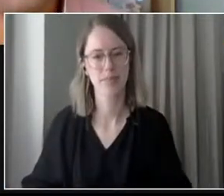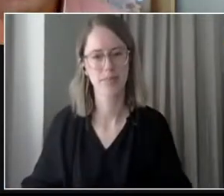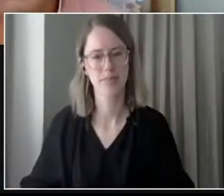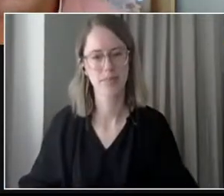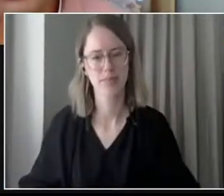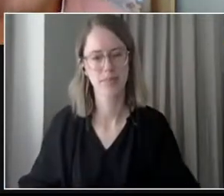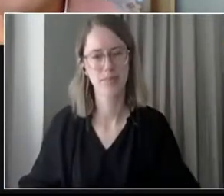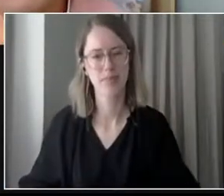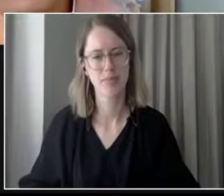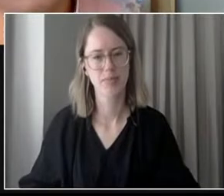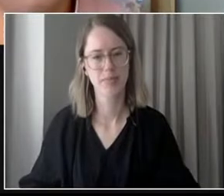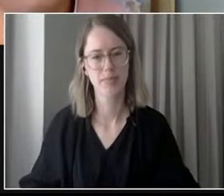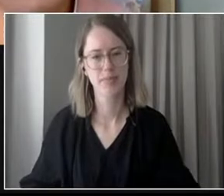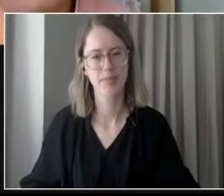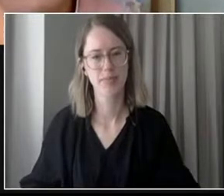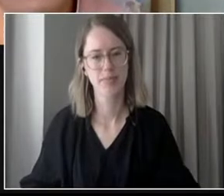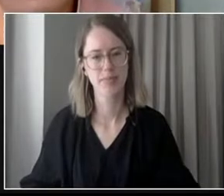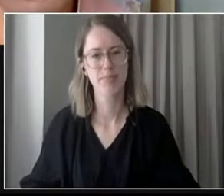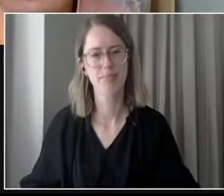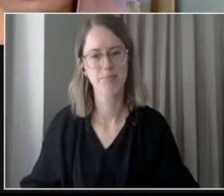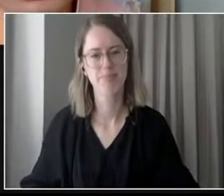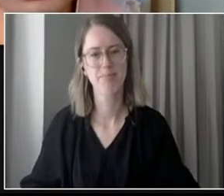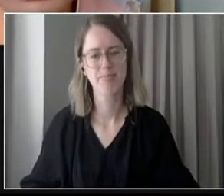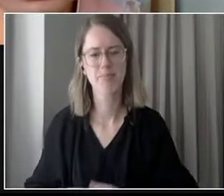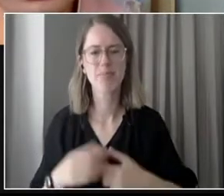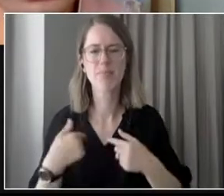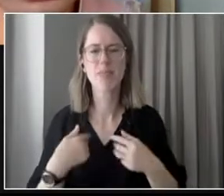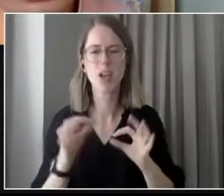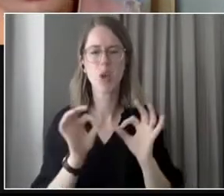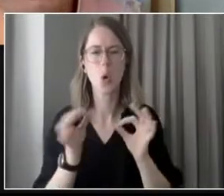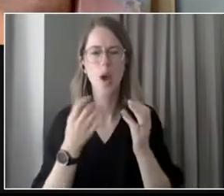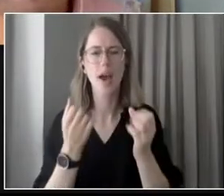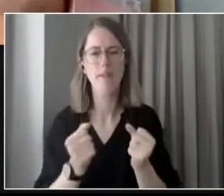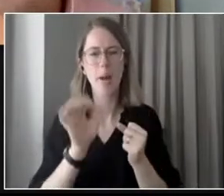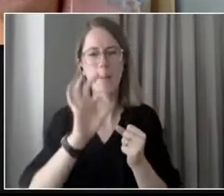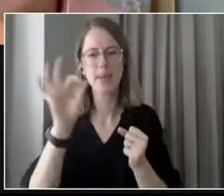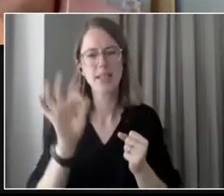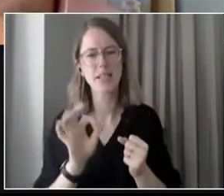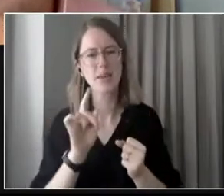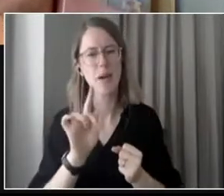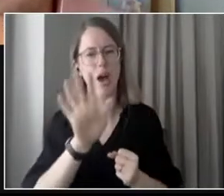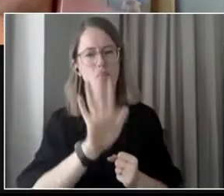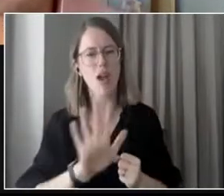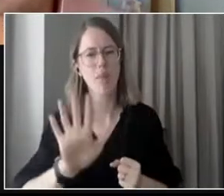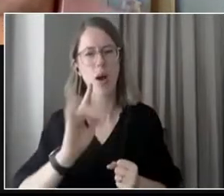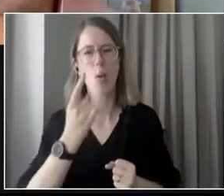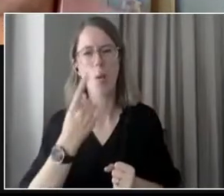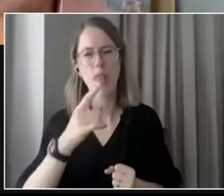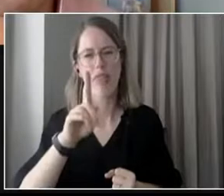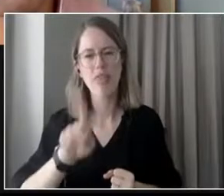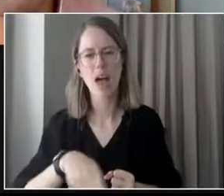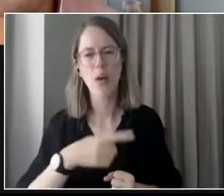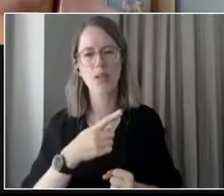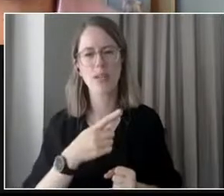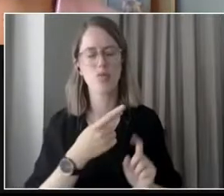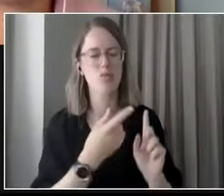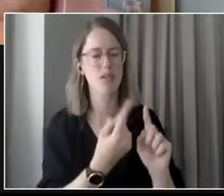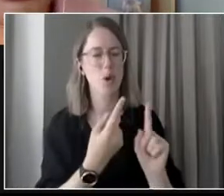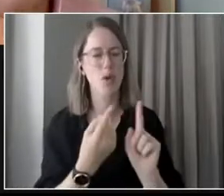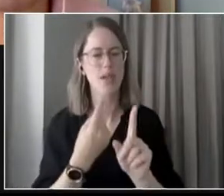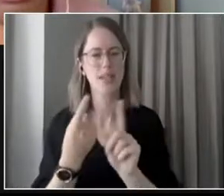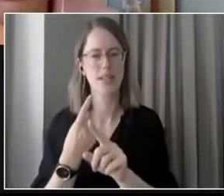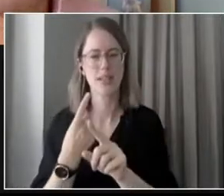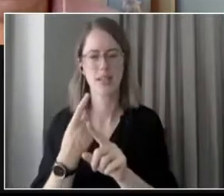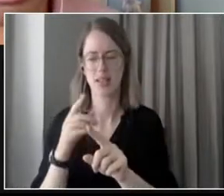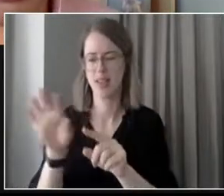Paul, there's something like, I haven't got the exact number in front of me, but there's something like 1,000 respondents in the